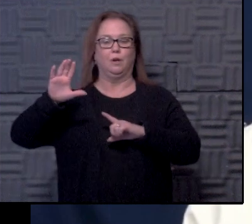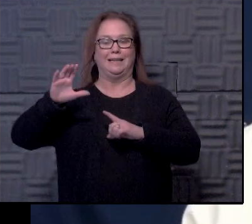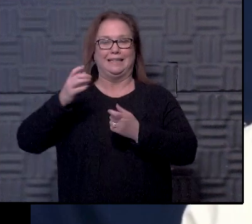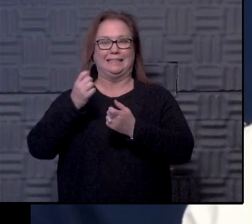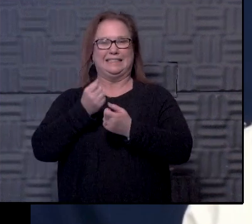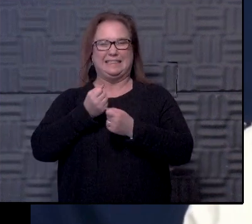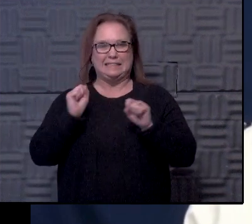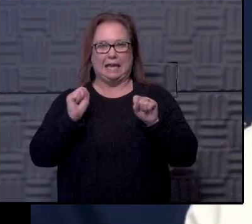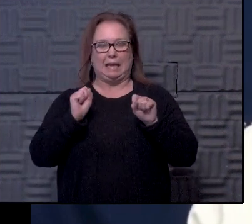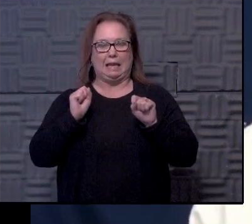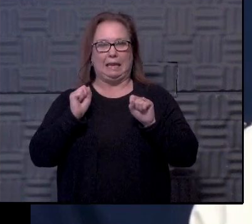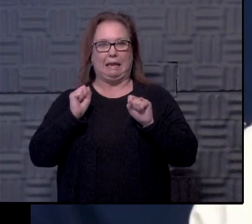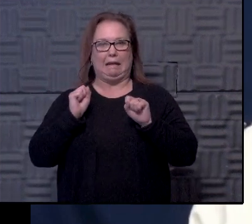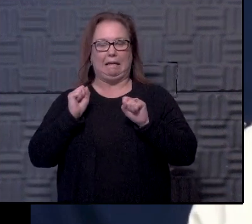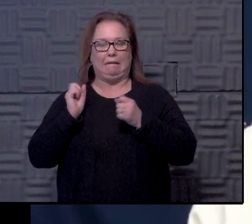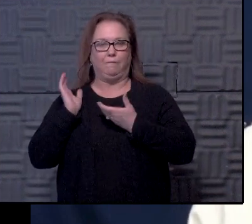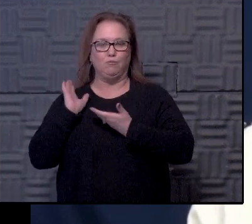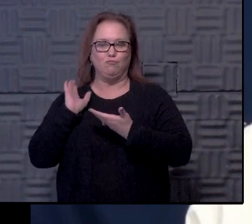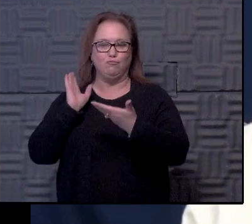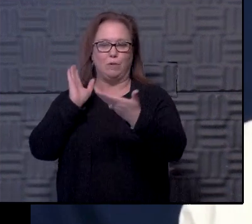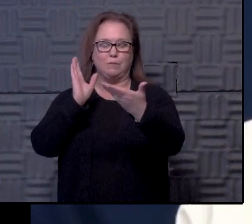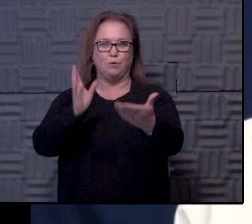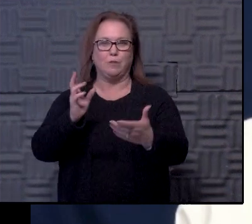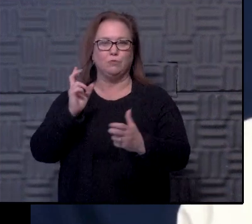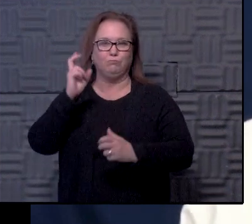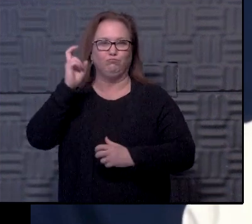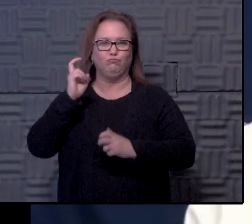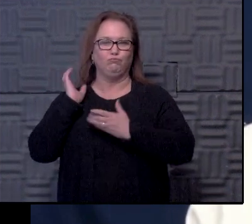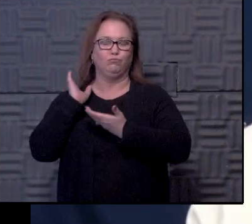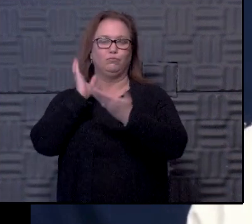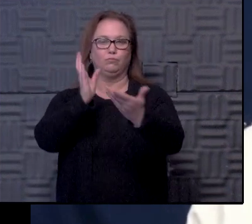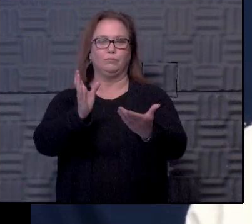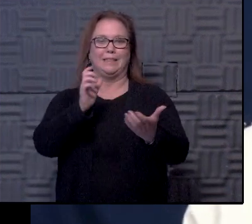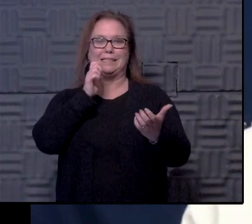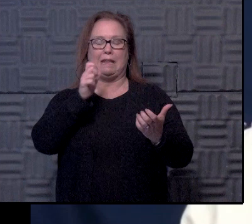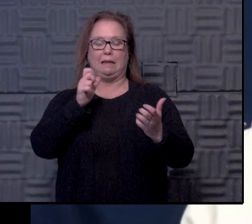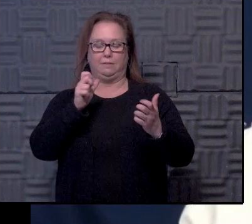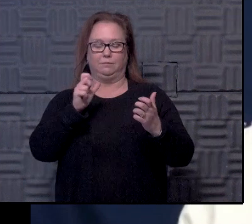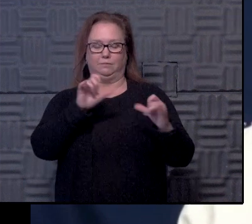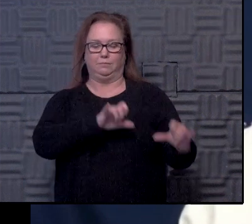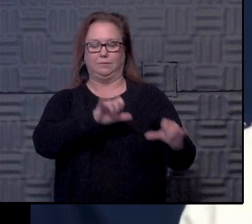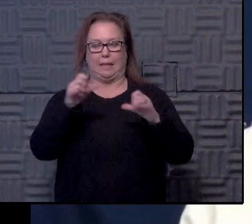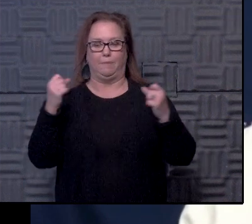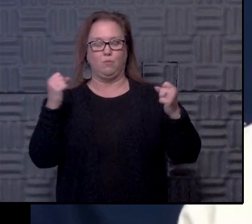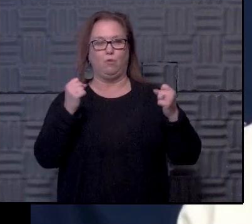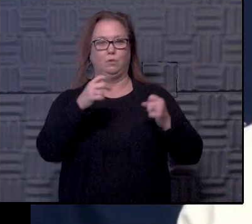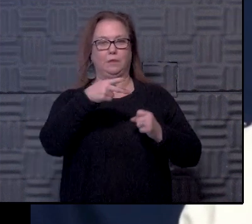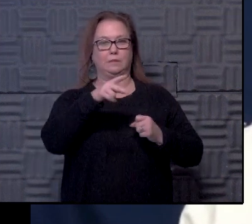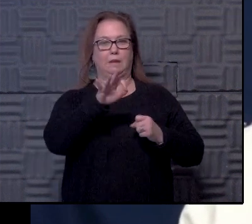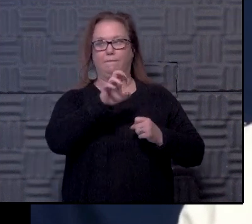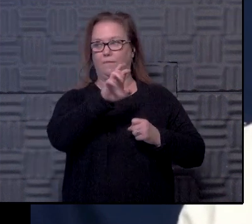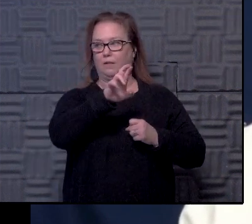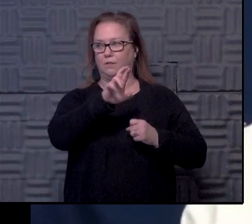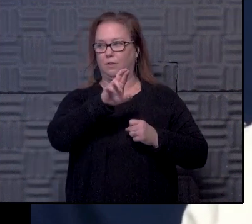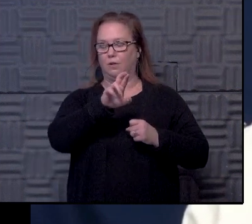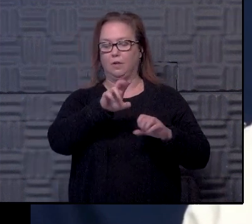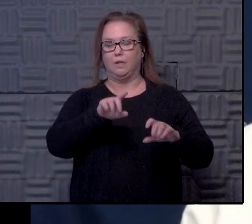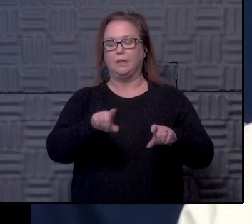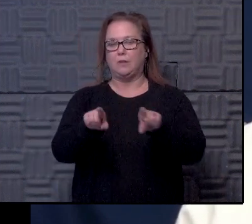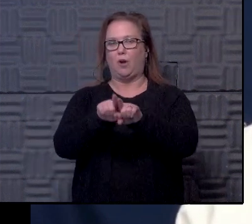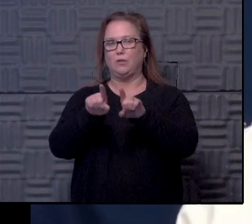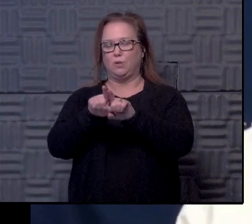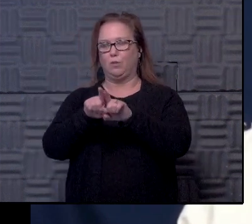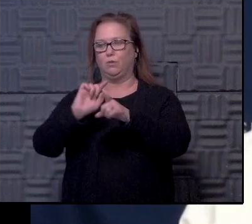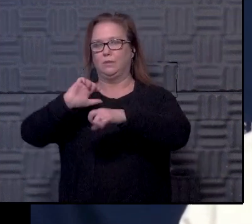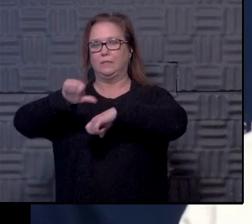safe transportation and distribution is not nearly as cold as the Pfizer vaccine. It also comes in a slightly different configuration